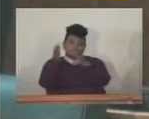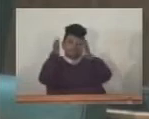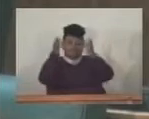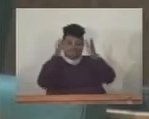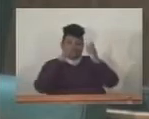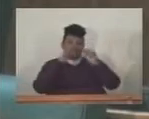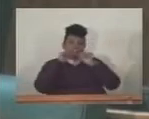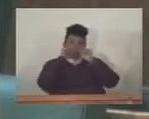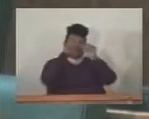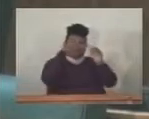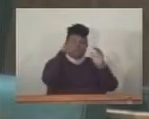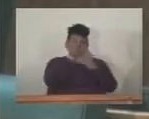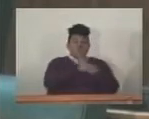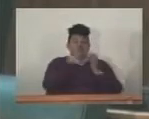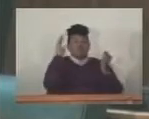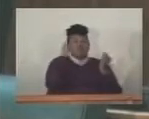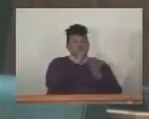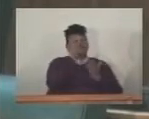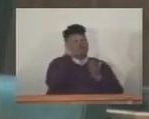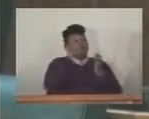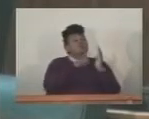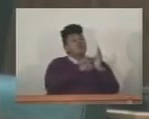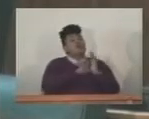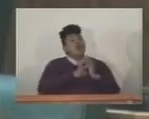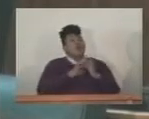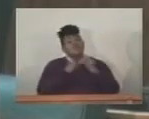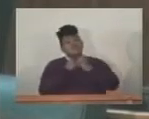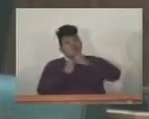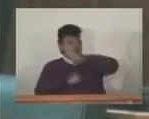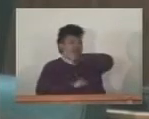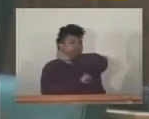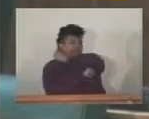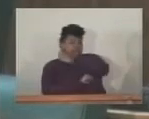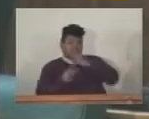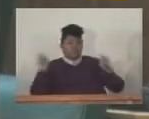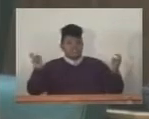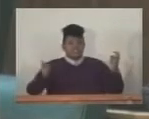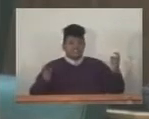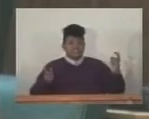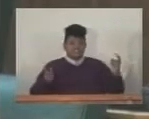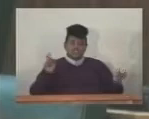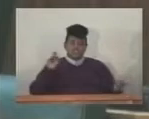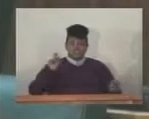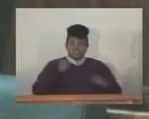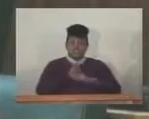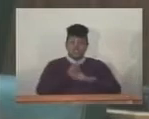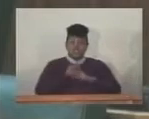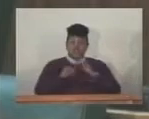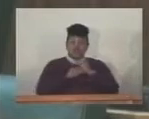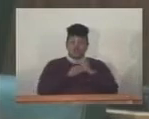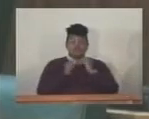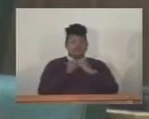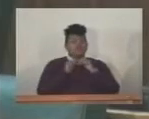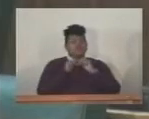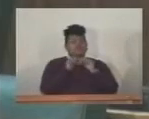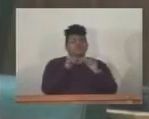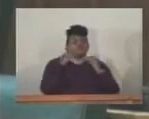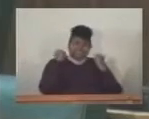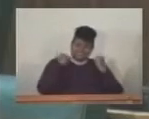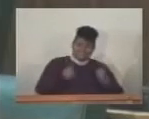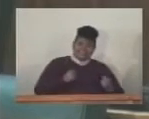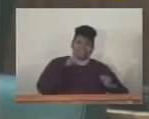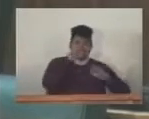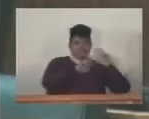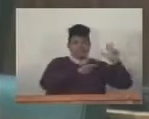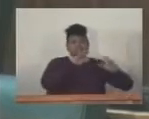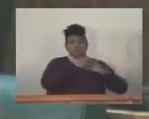Sustainable crime reduction will require fundamental changes along with continued significant investment in